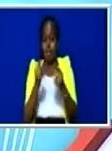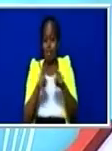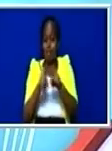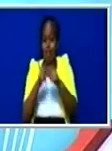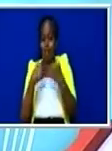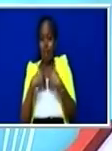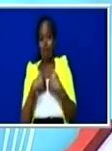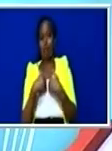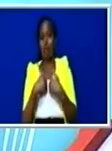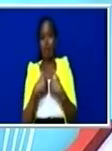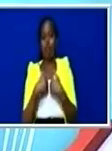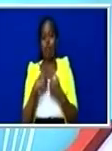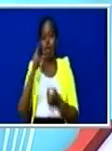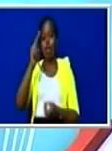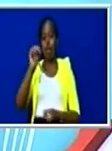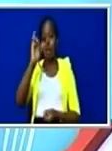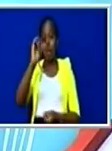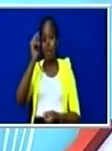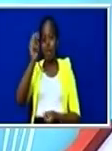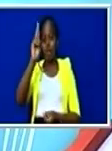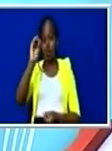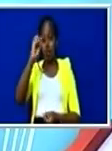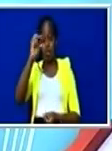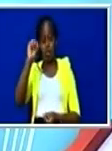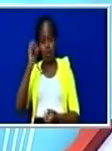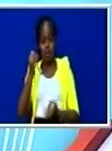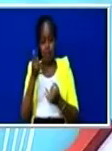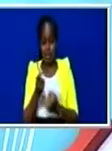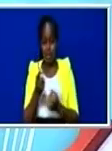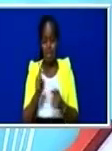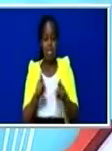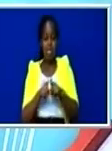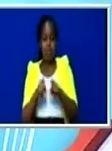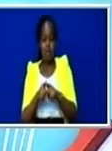also have nitrogen. Nitrogen is also an